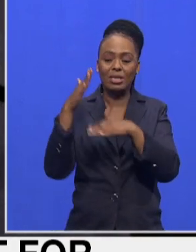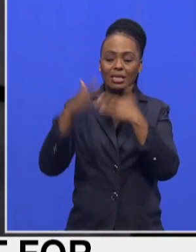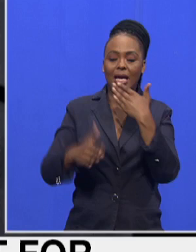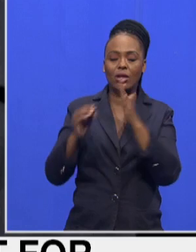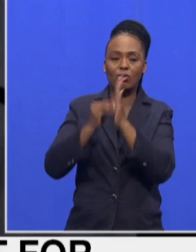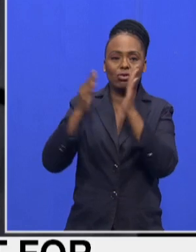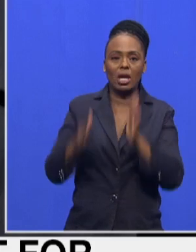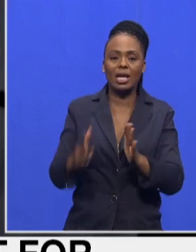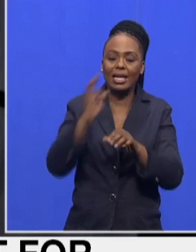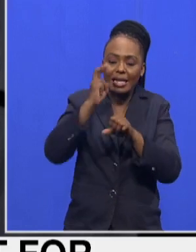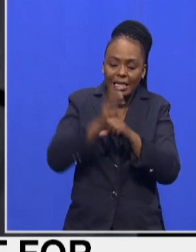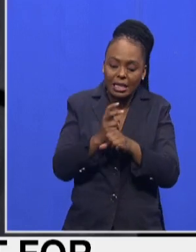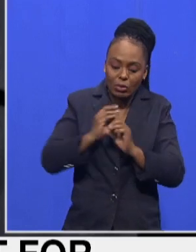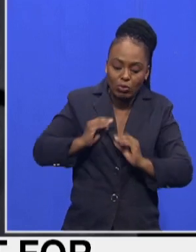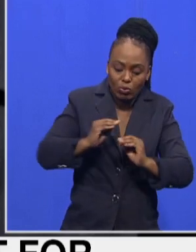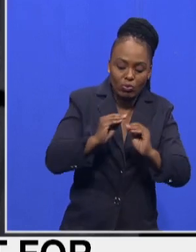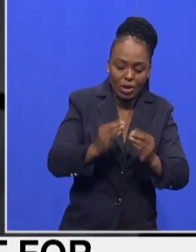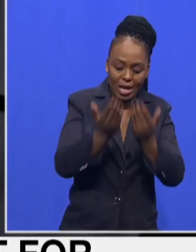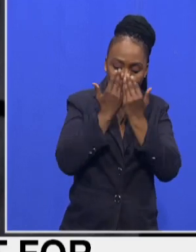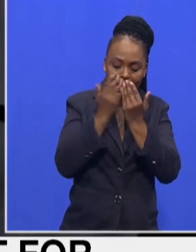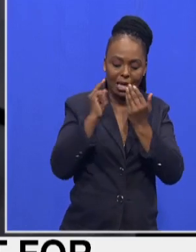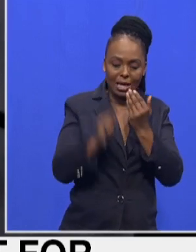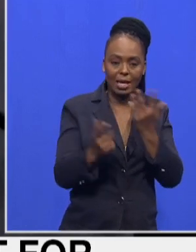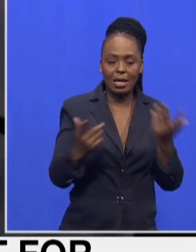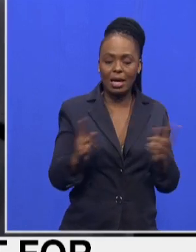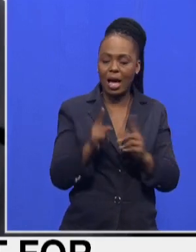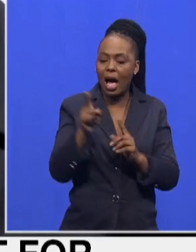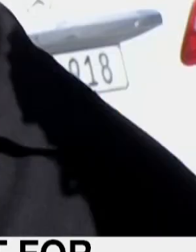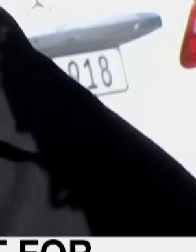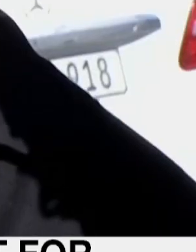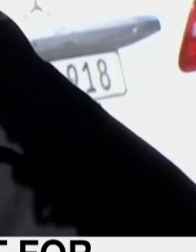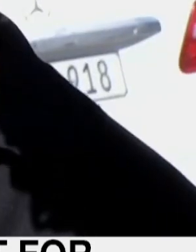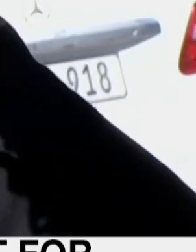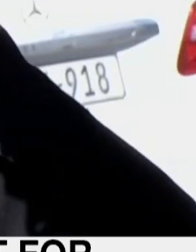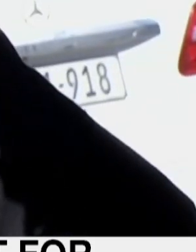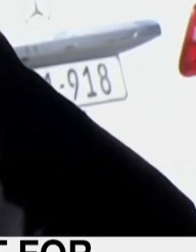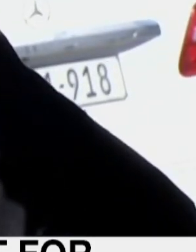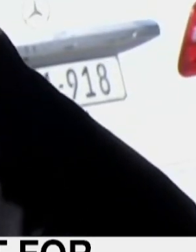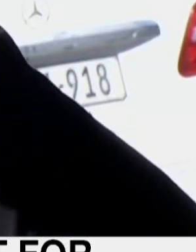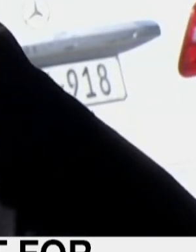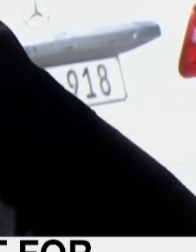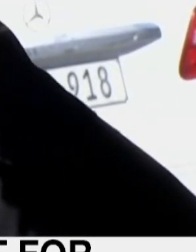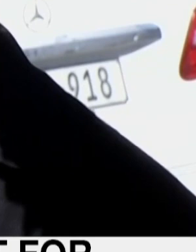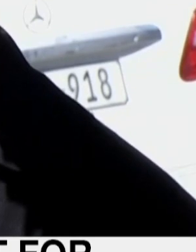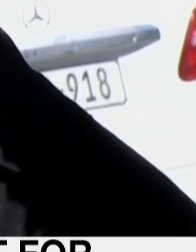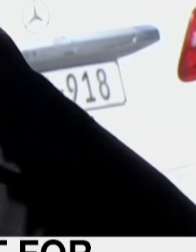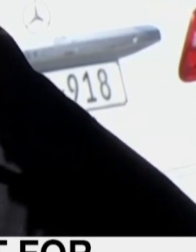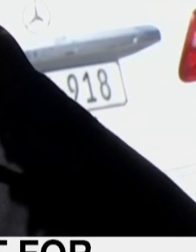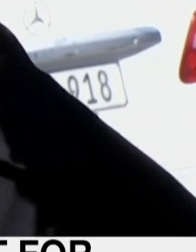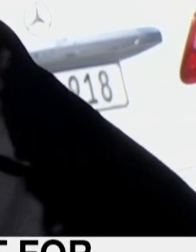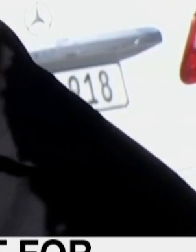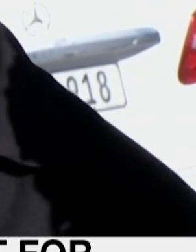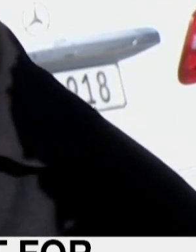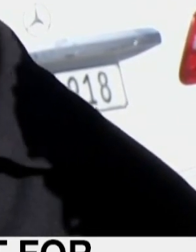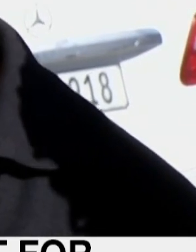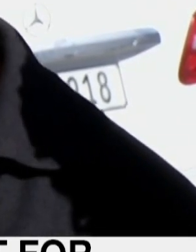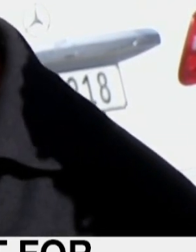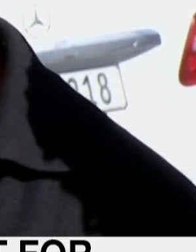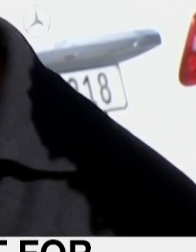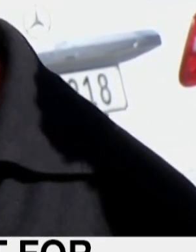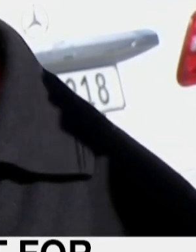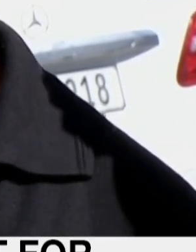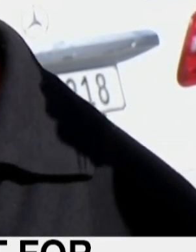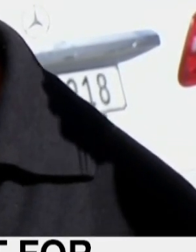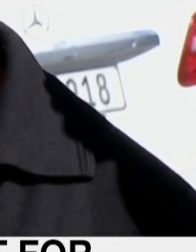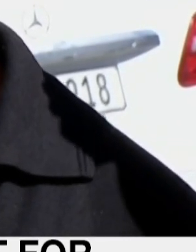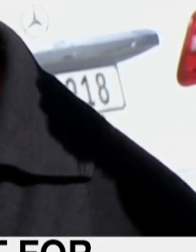well. How do you deliberate around those issues of the students? So we have called for an aggressive funding initiative to take